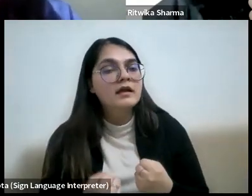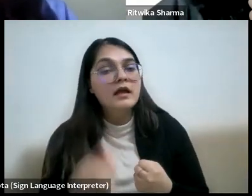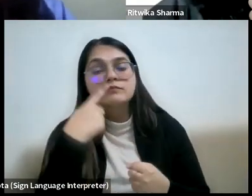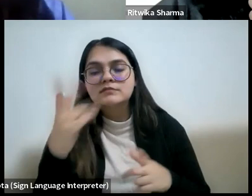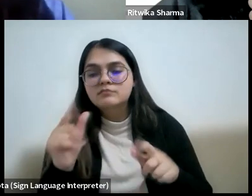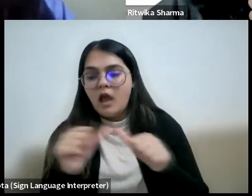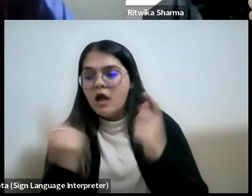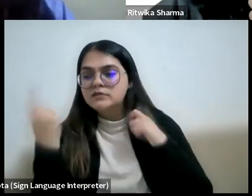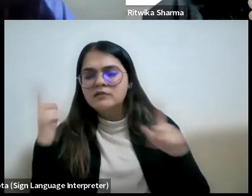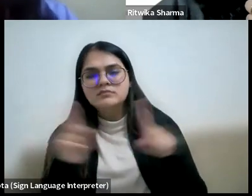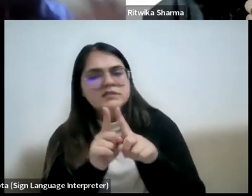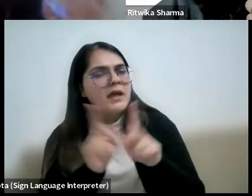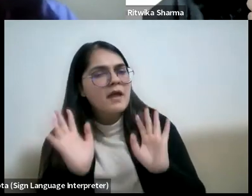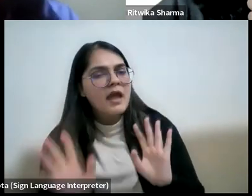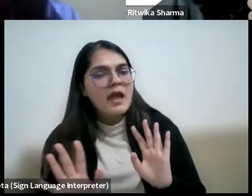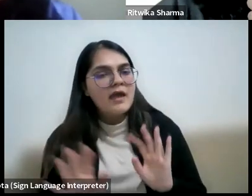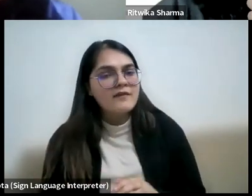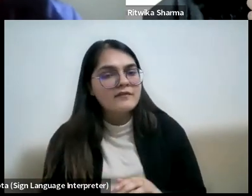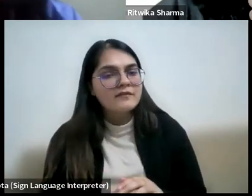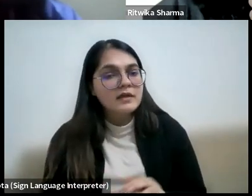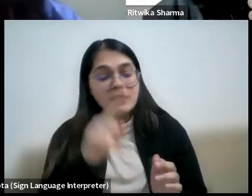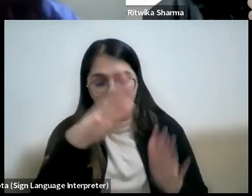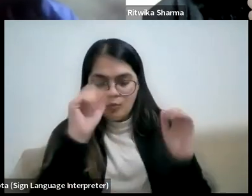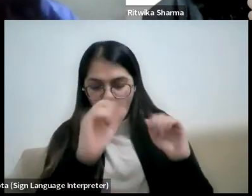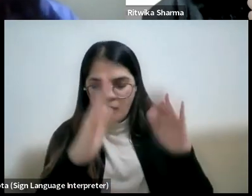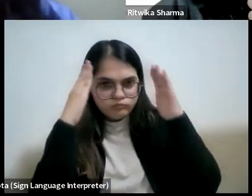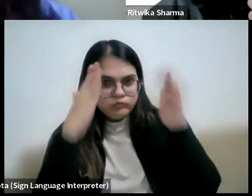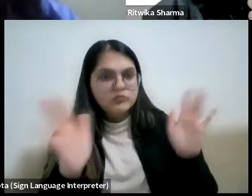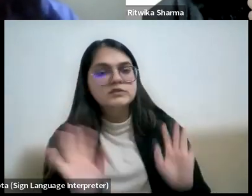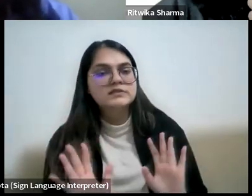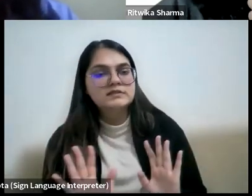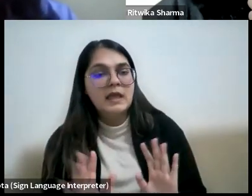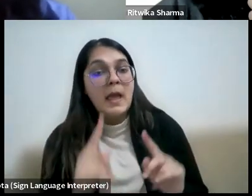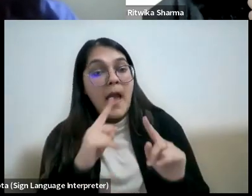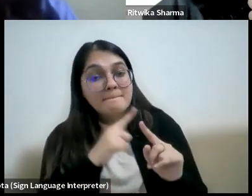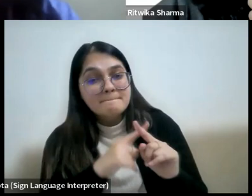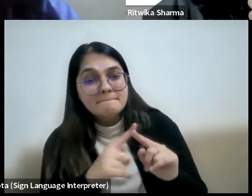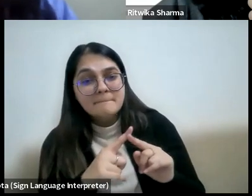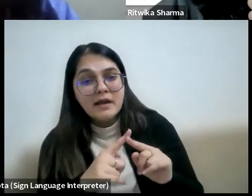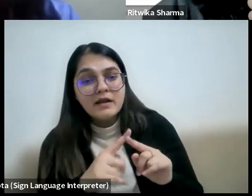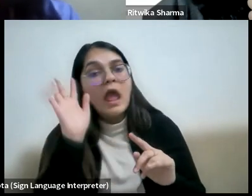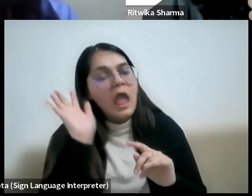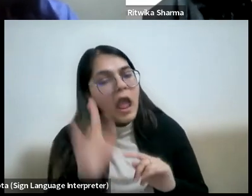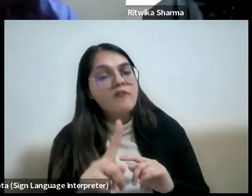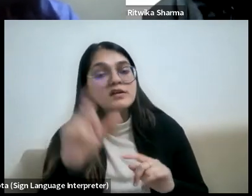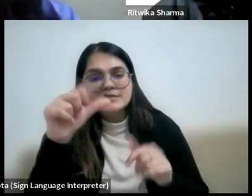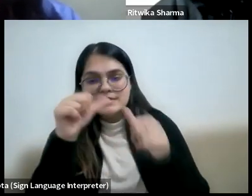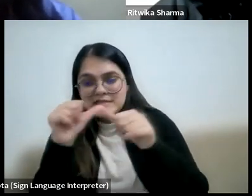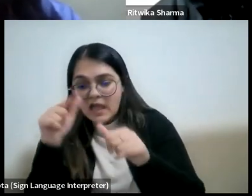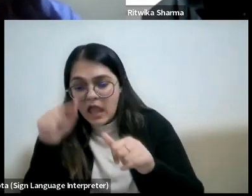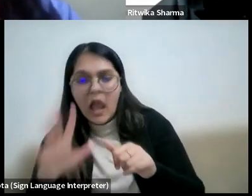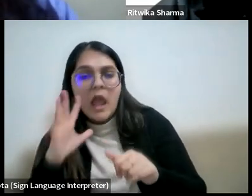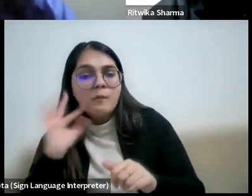So somewhere, while it was not my focus, it kind of became a prominent part of the research